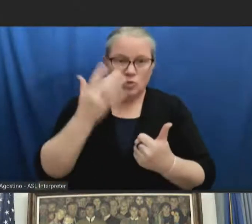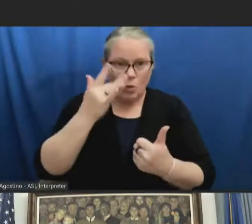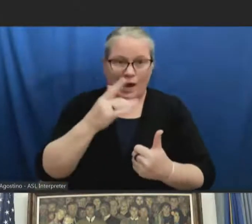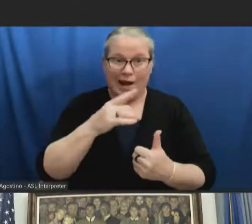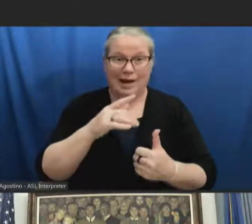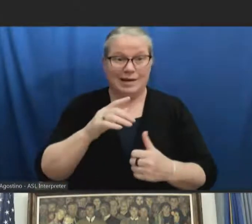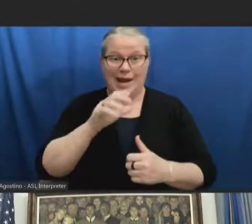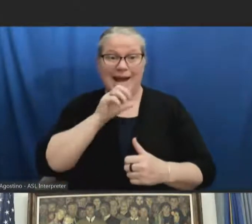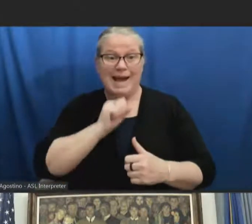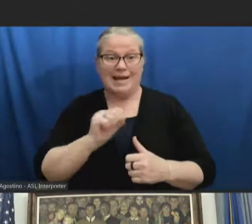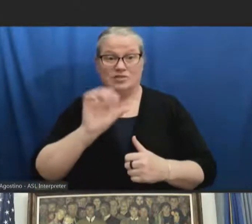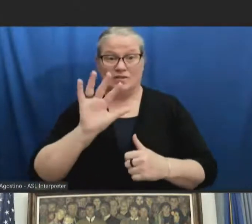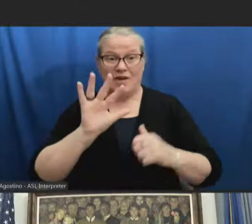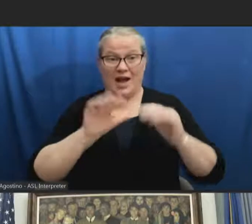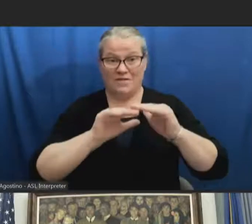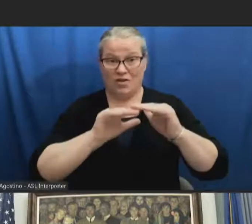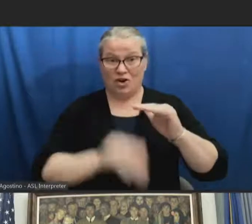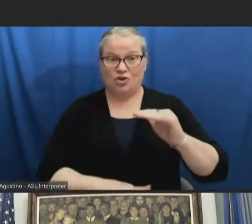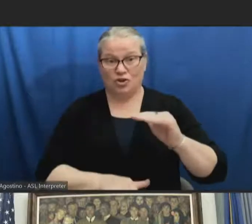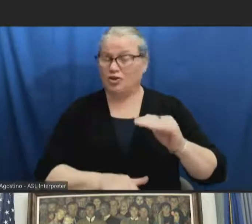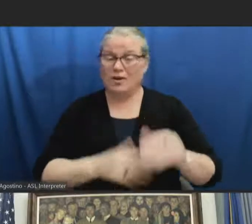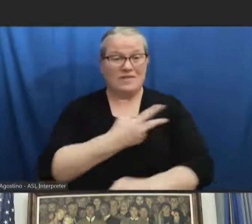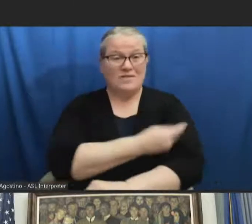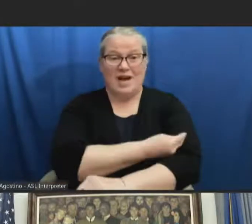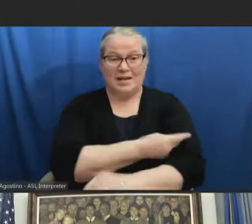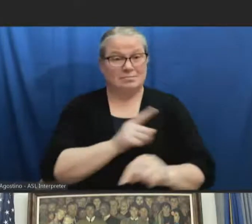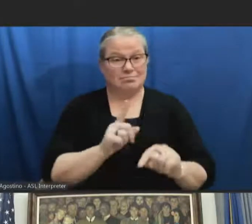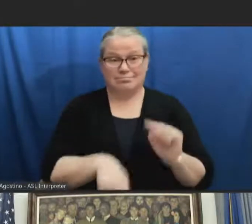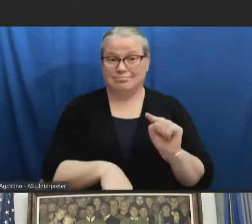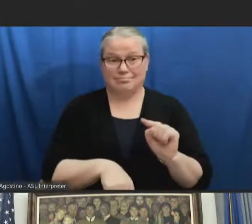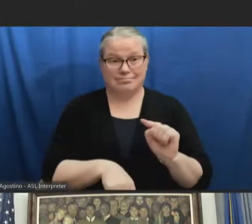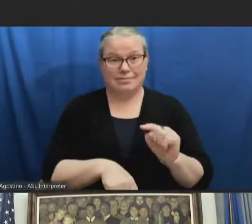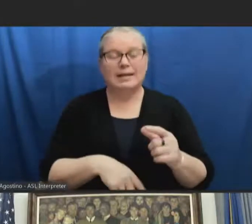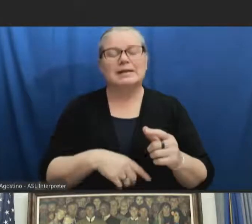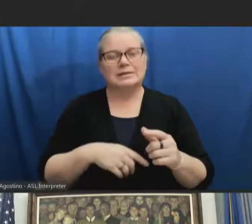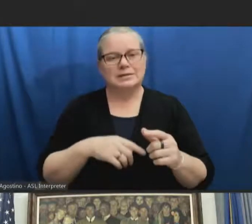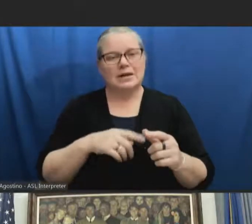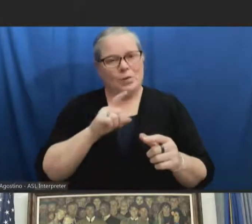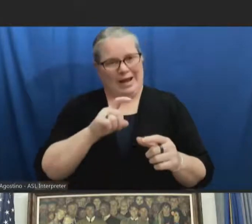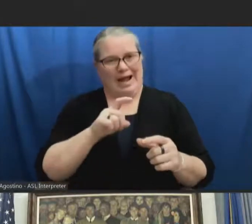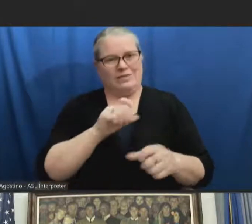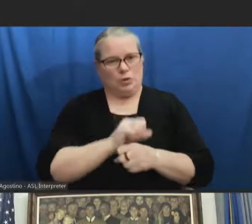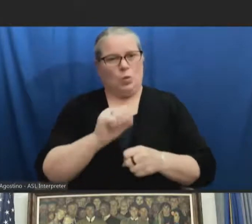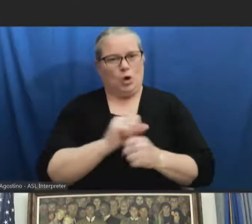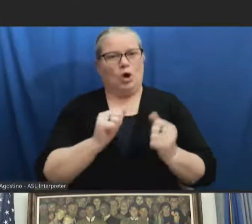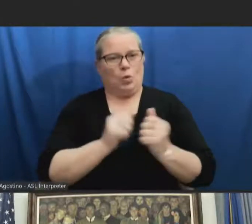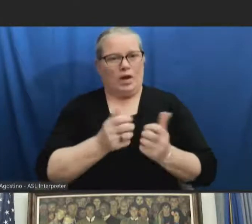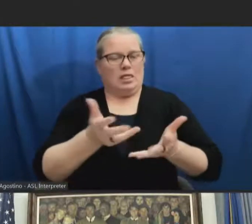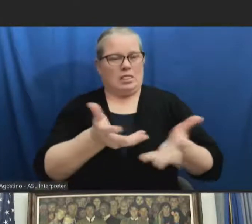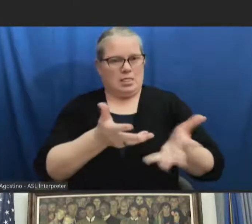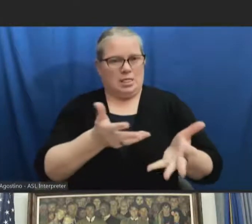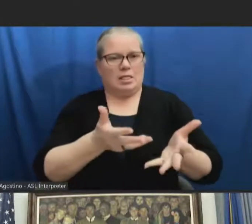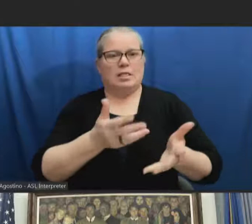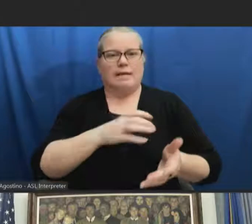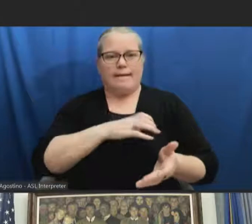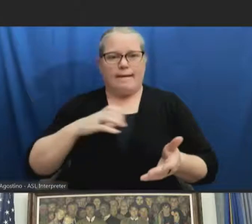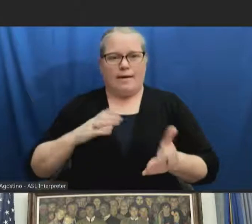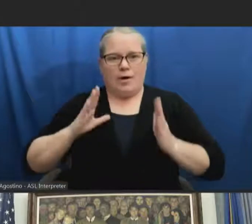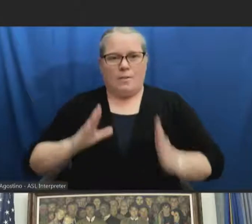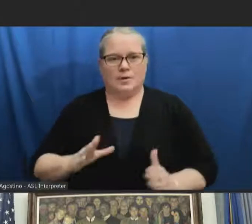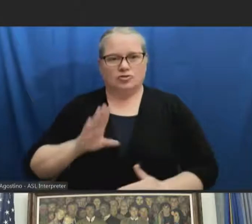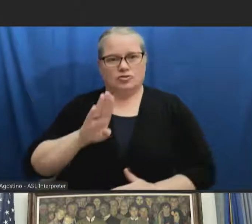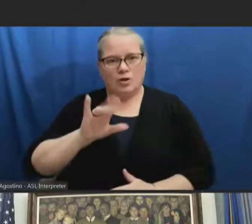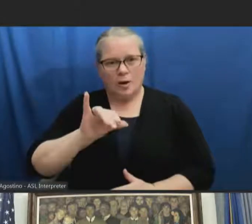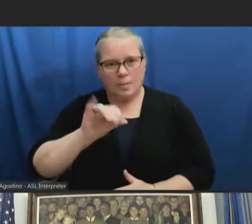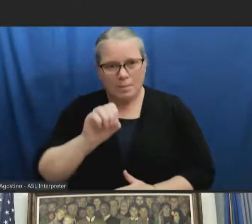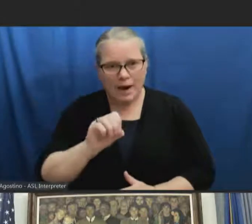eligible for vaccines, and continue to work with partners in that space, including Commissioner Bai and others in her agency, to make